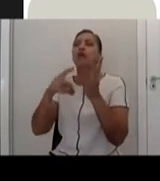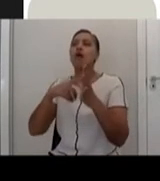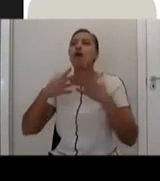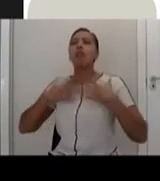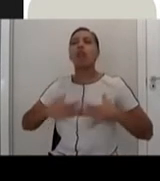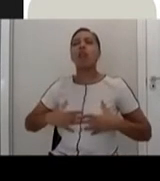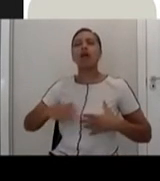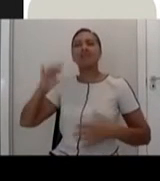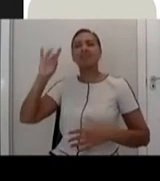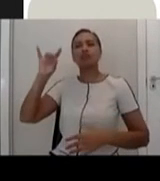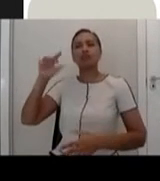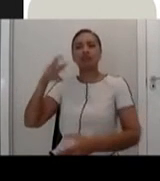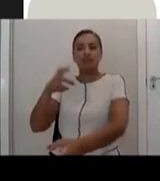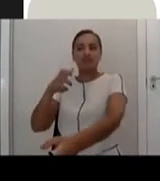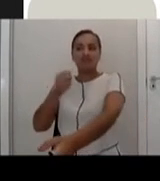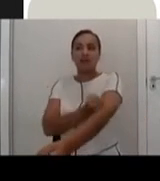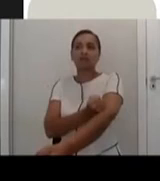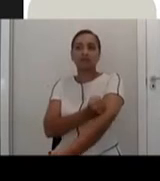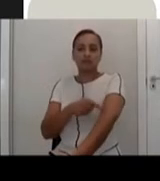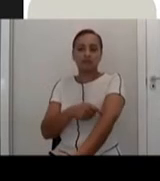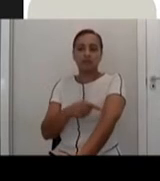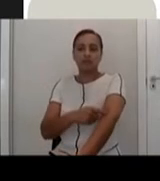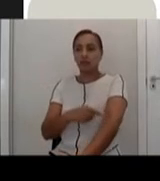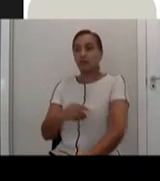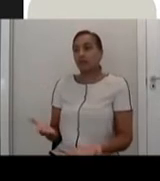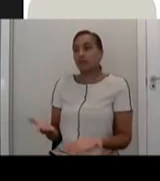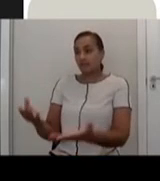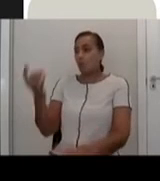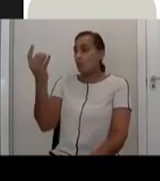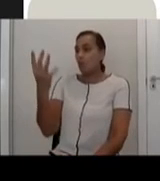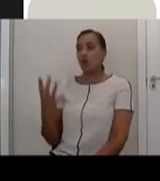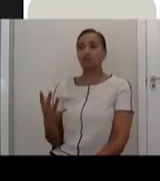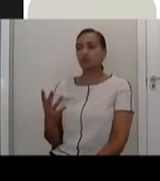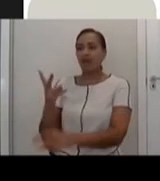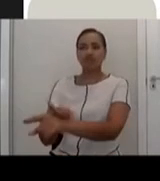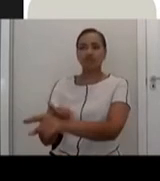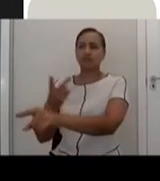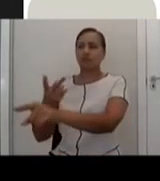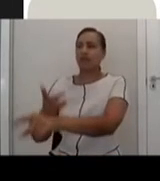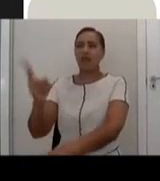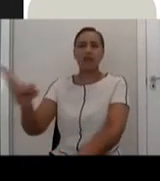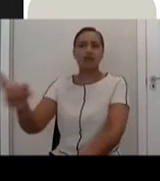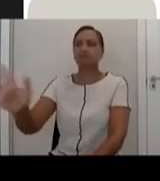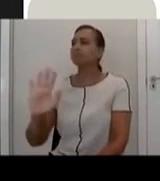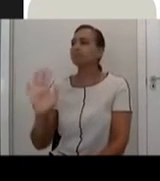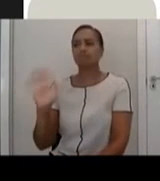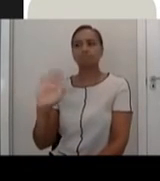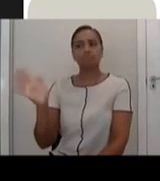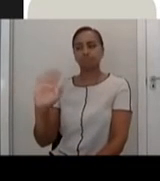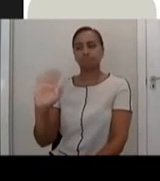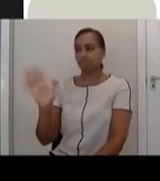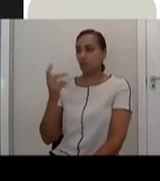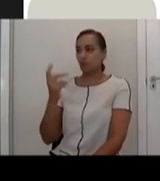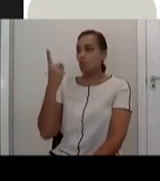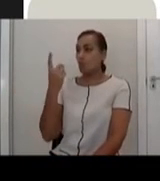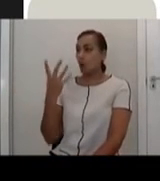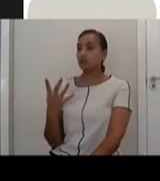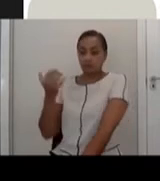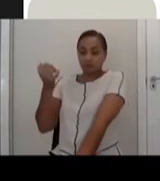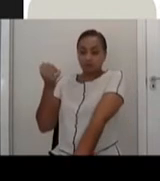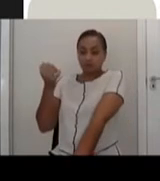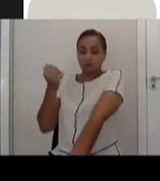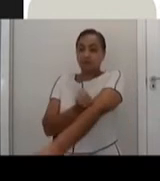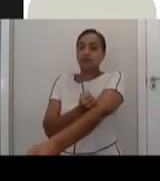And that's a vaccine that is provided once. You don't need to have it every year. So as long as you've had